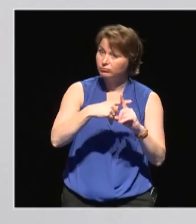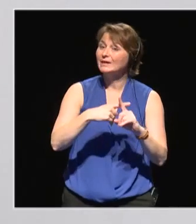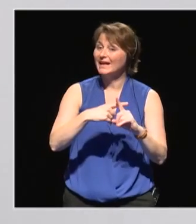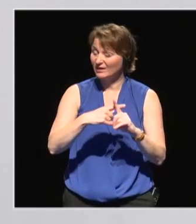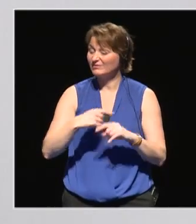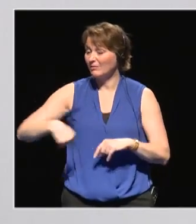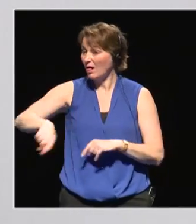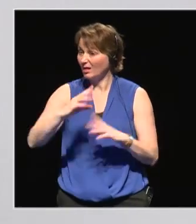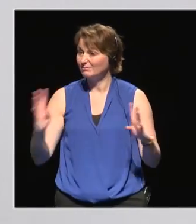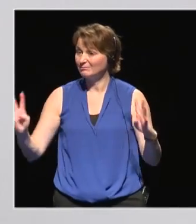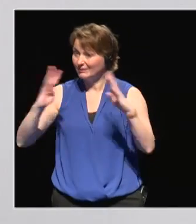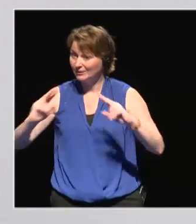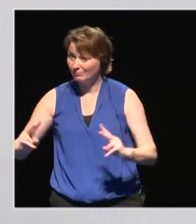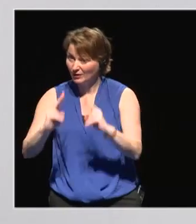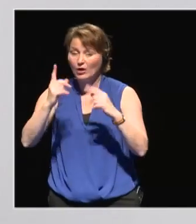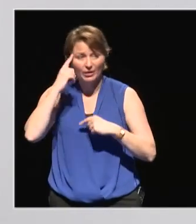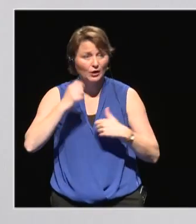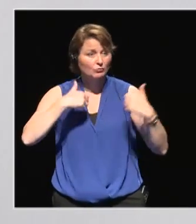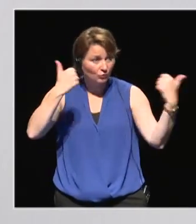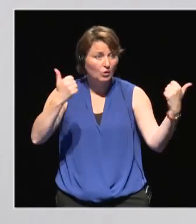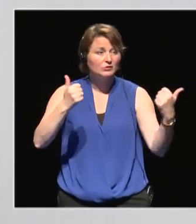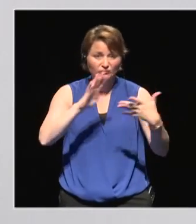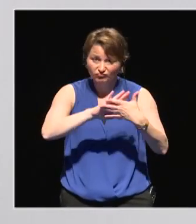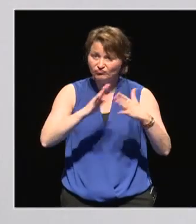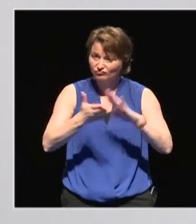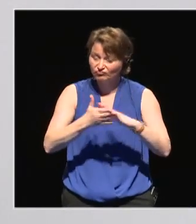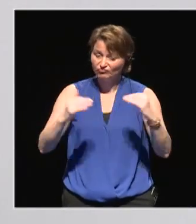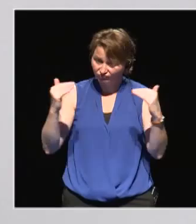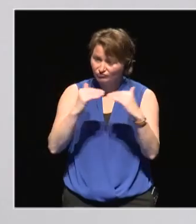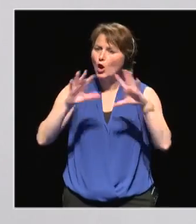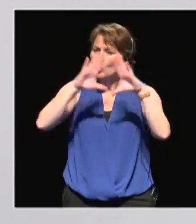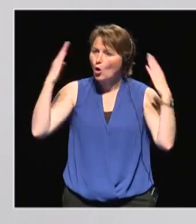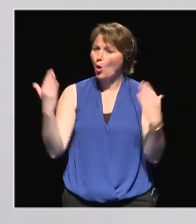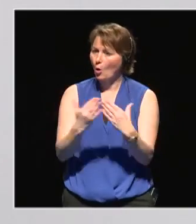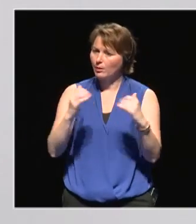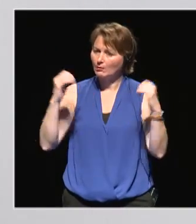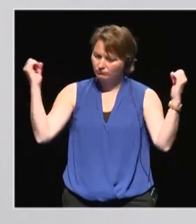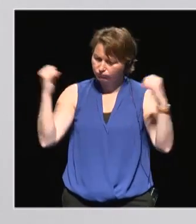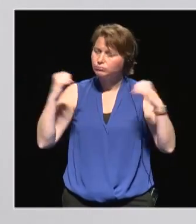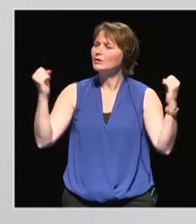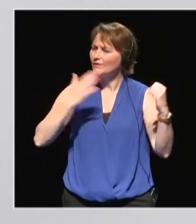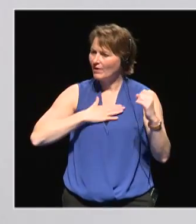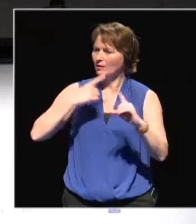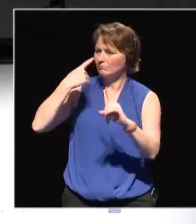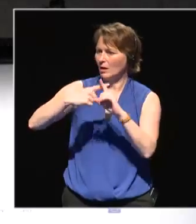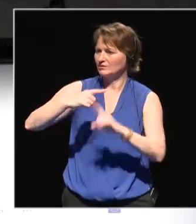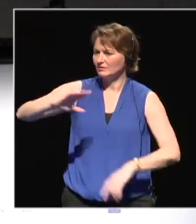get a good global deal? Emphasis on good, a good global deal. Hands up if you are optimistic.